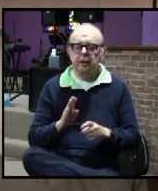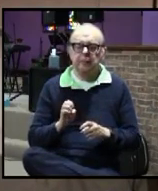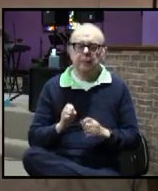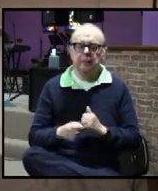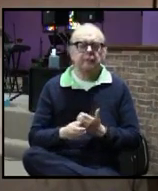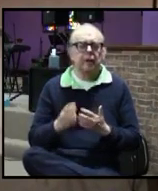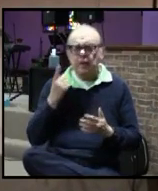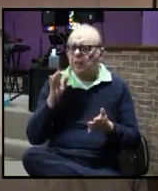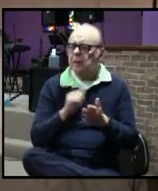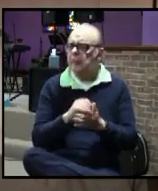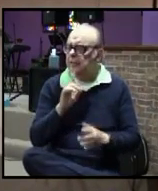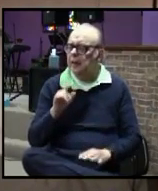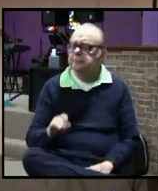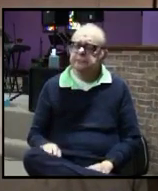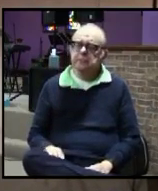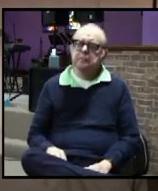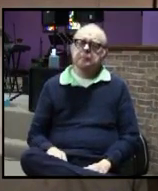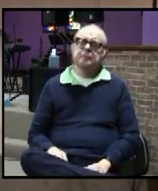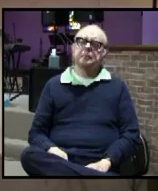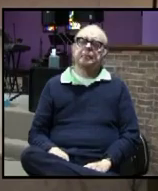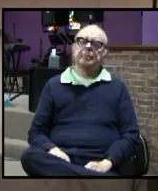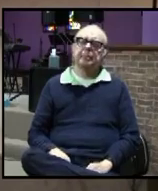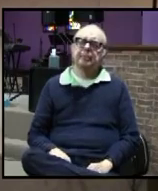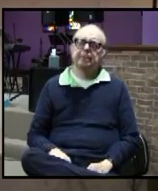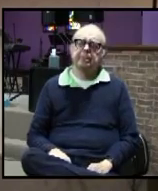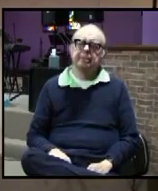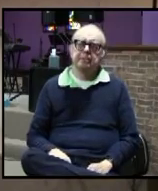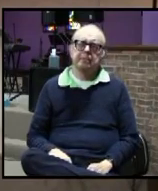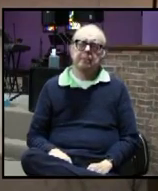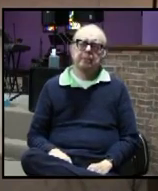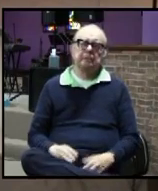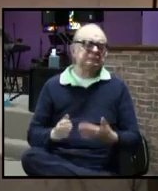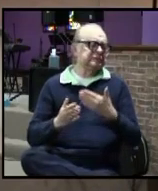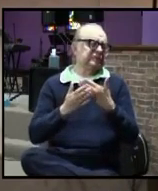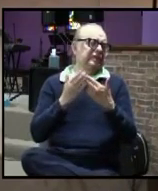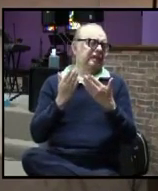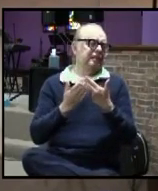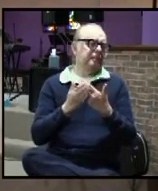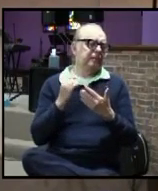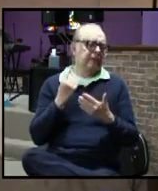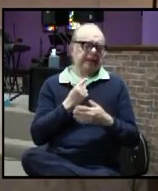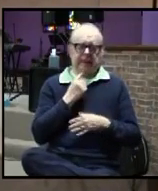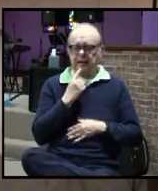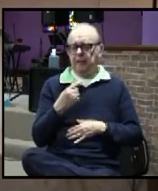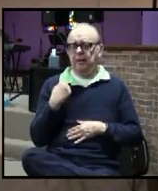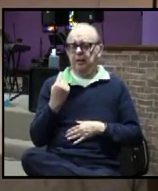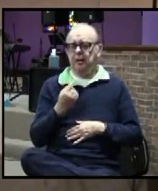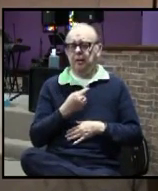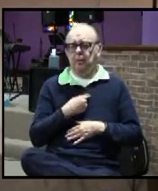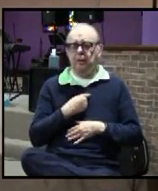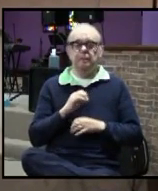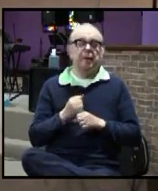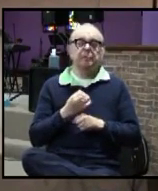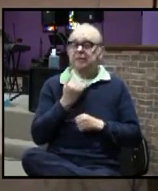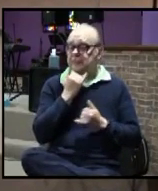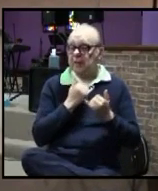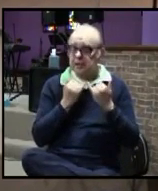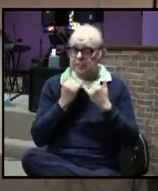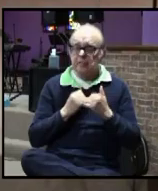You ever thought about that? It's easy for us to say that we have